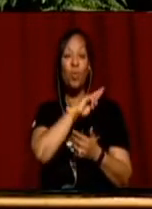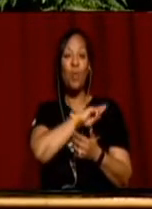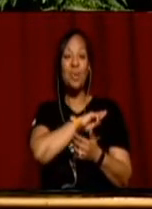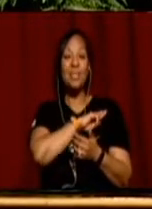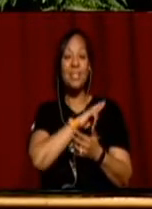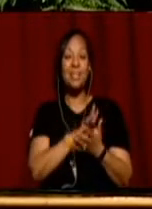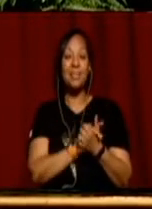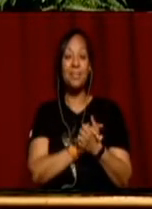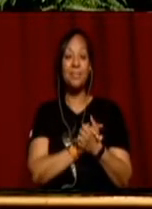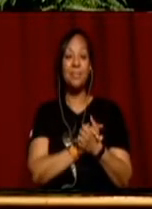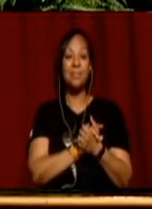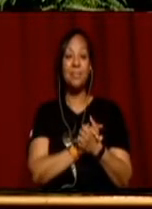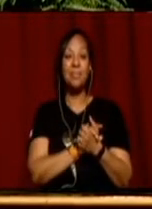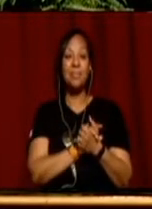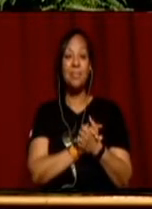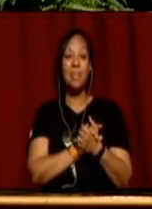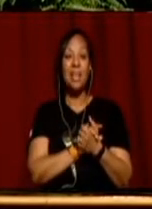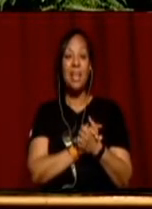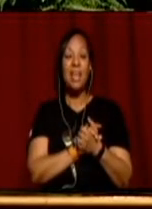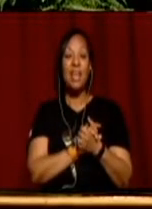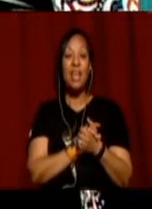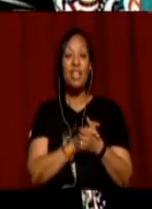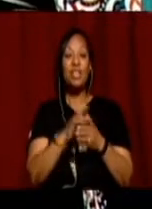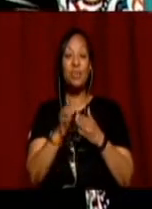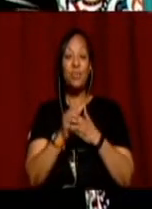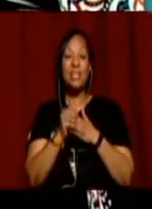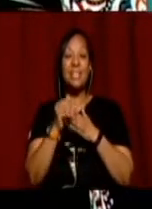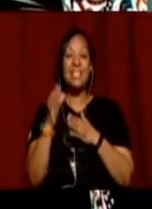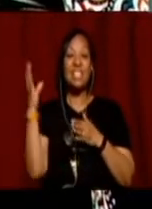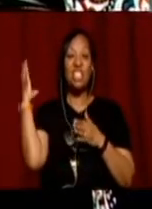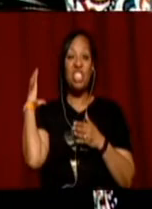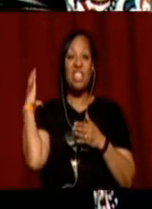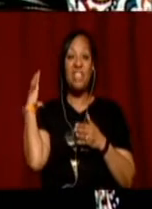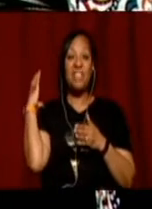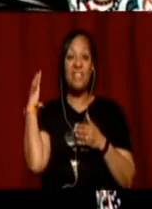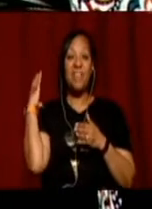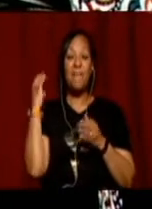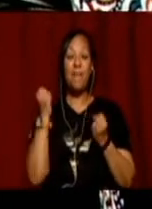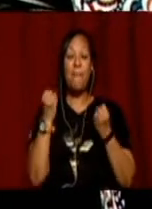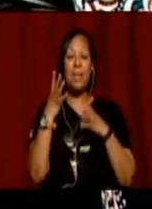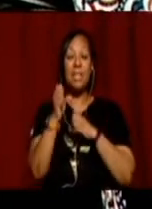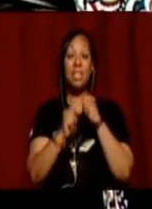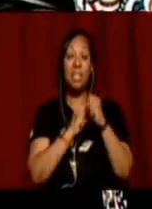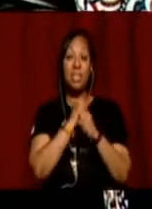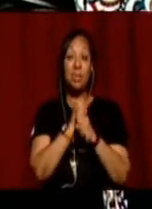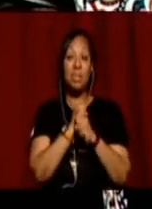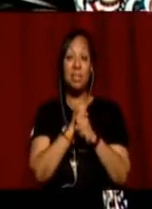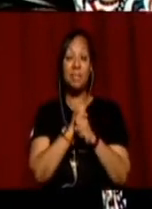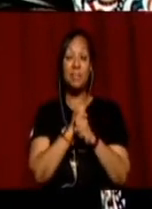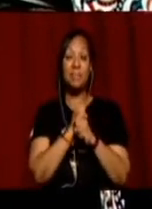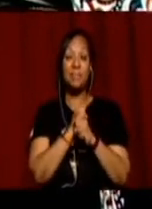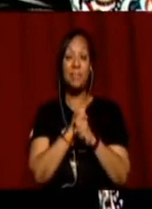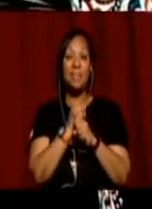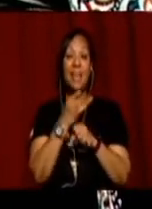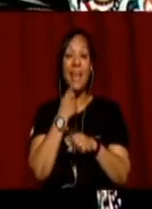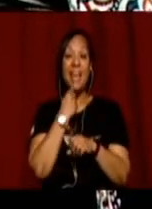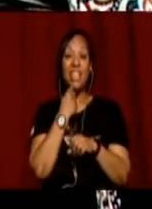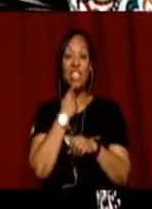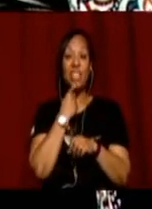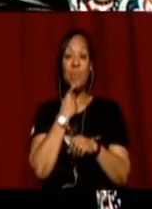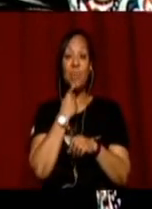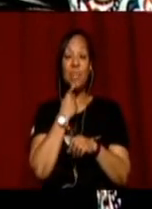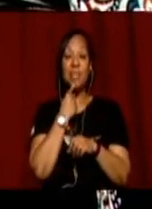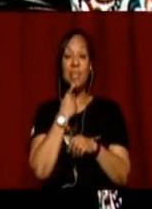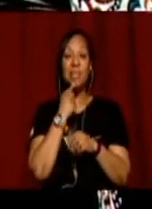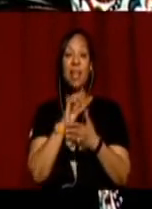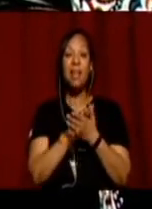know, was the chief executive officer of our health and hospital system for many years. And she was clearly a force